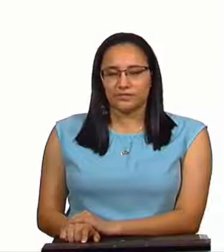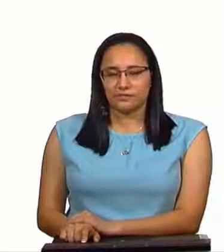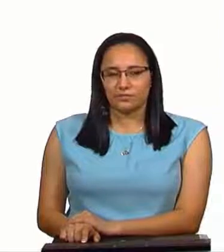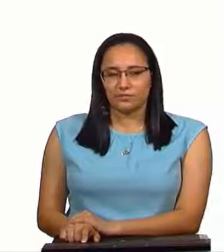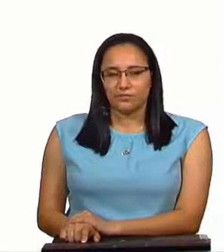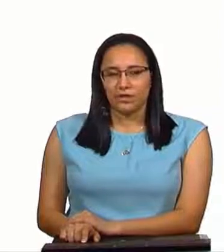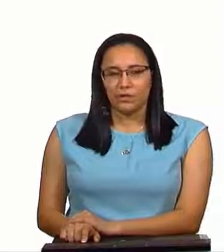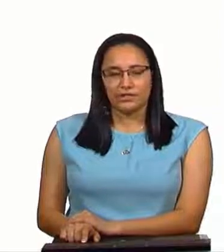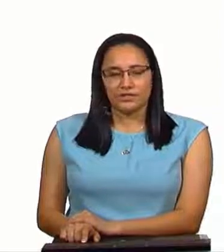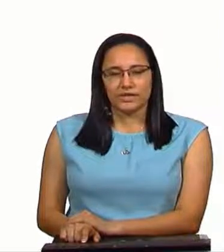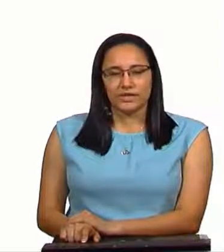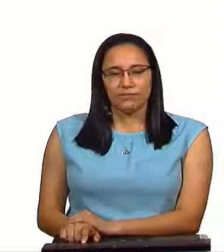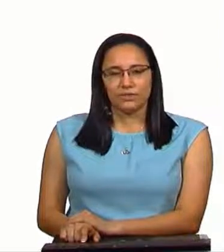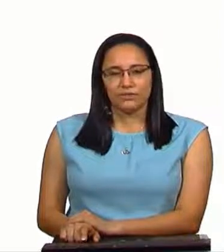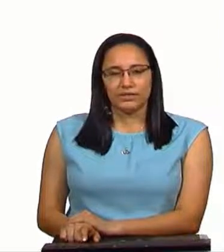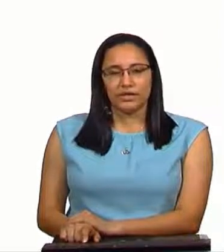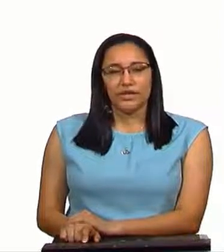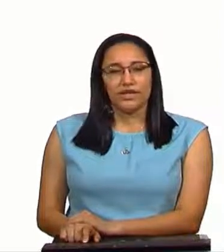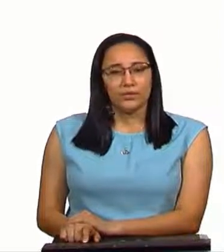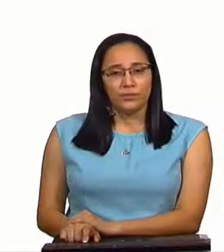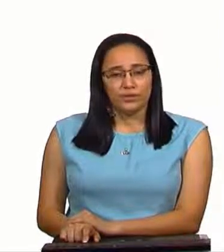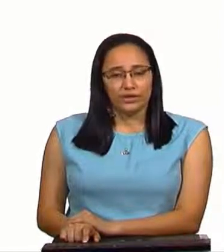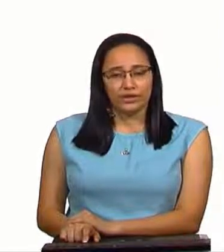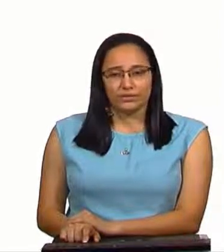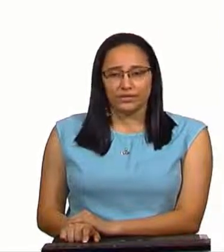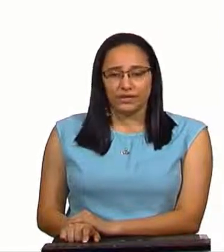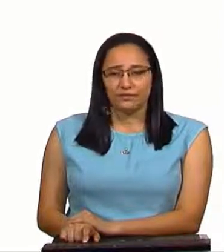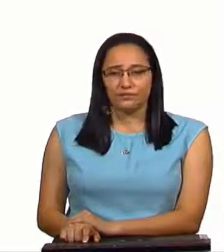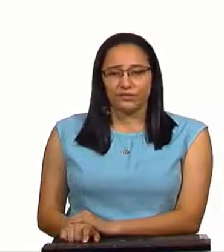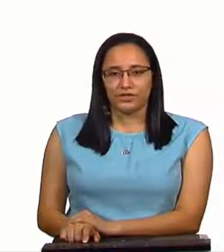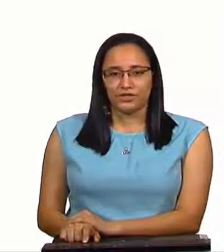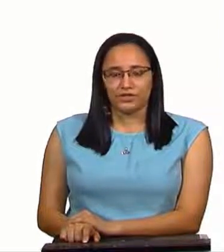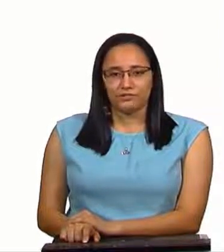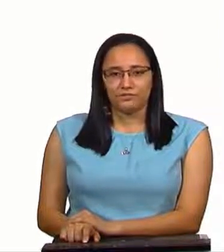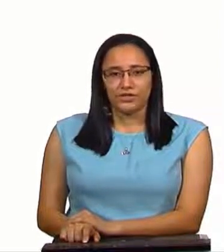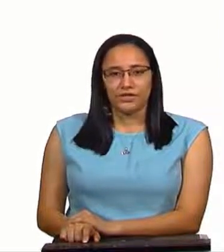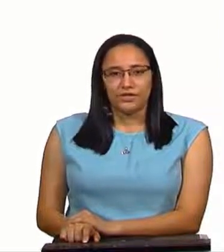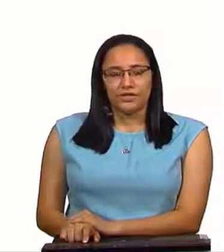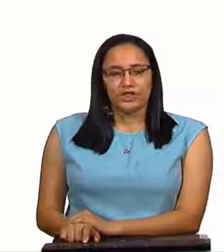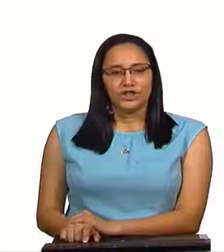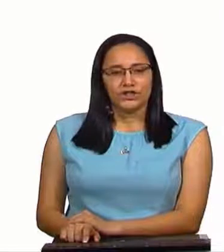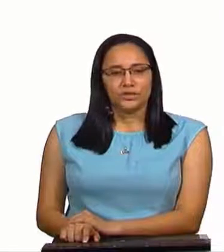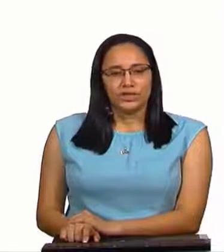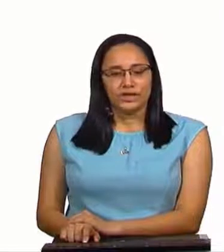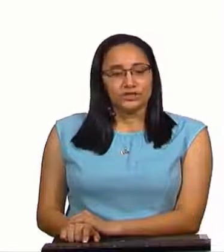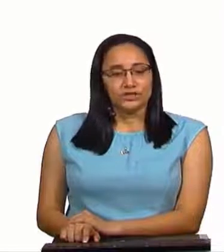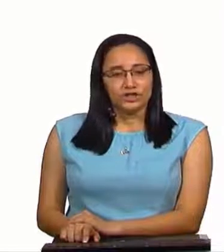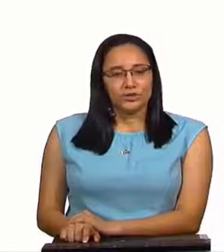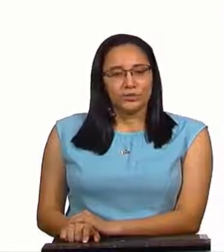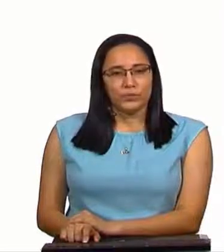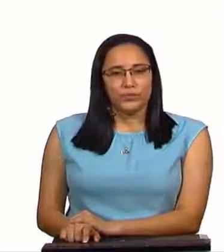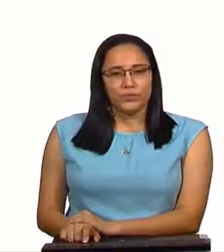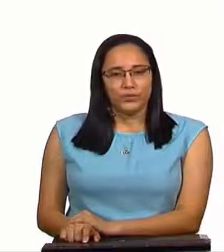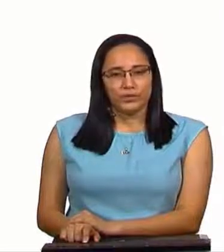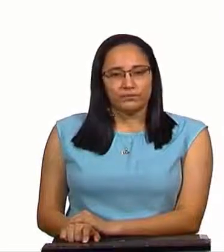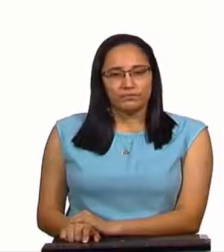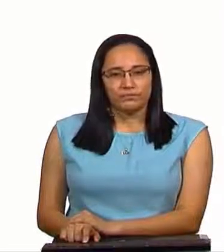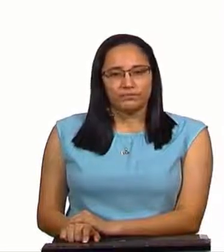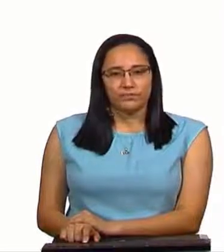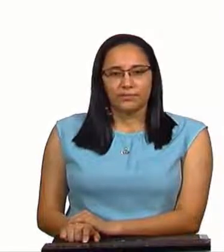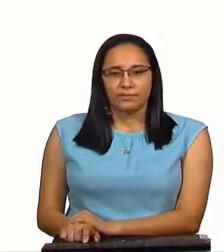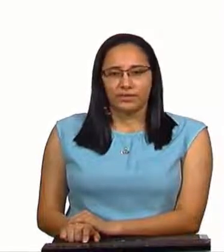first. ¿Cuál sería la forma correcta? He wouldn't at first. Children, as children, we